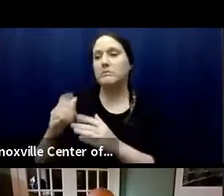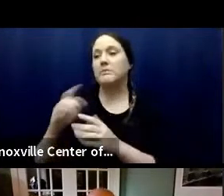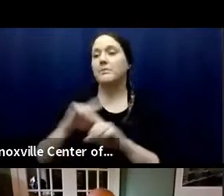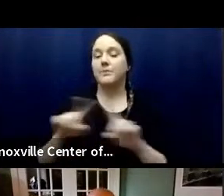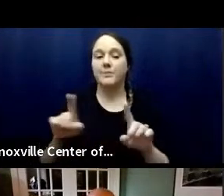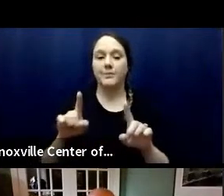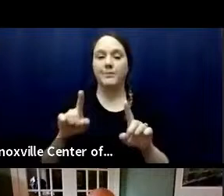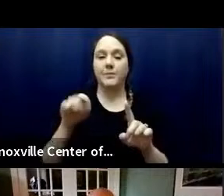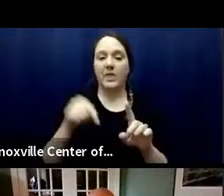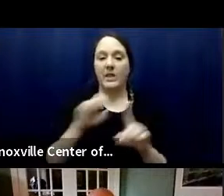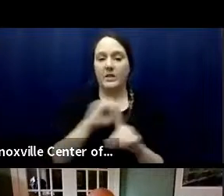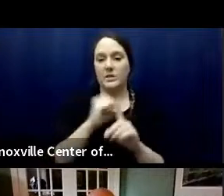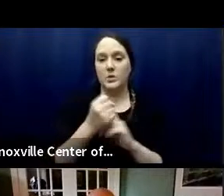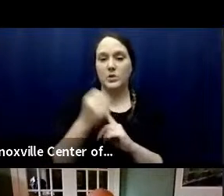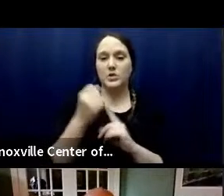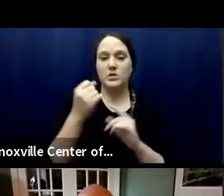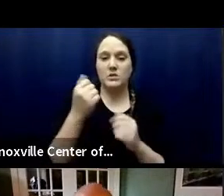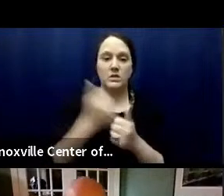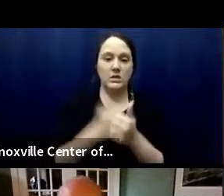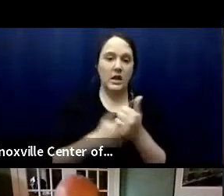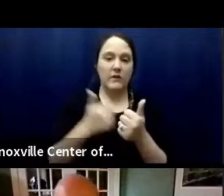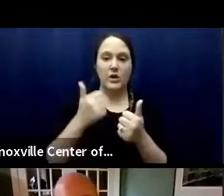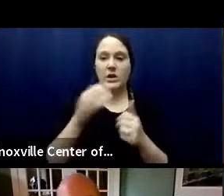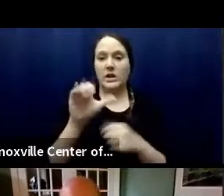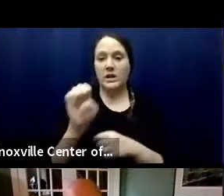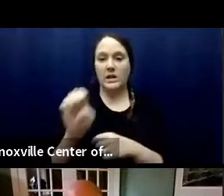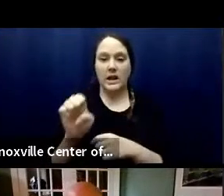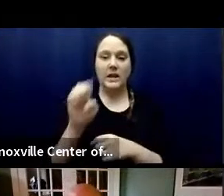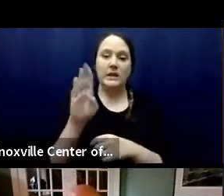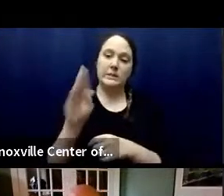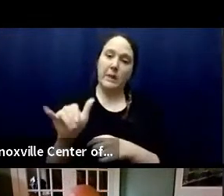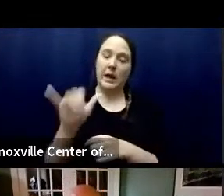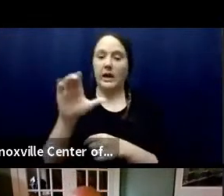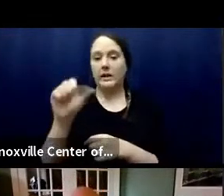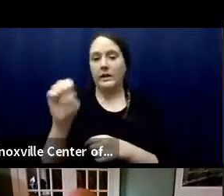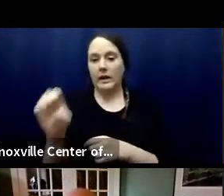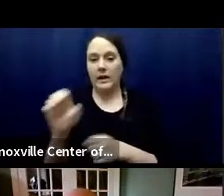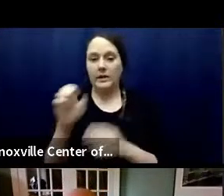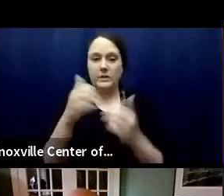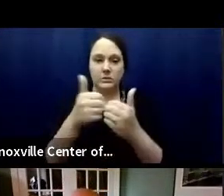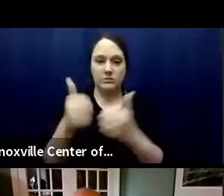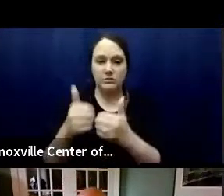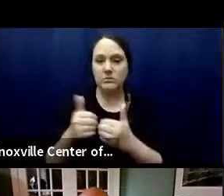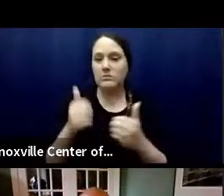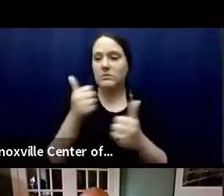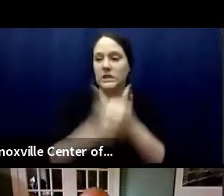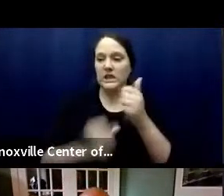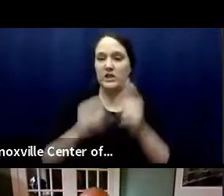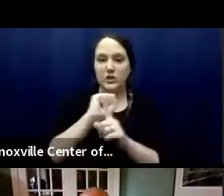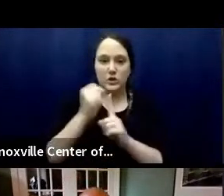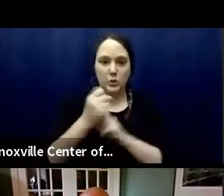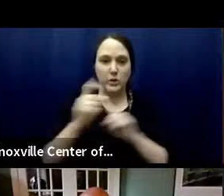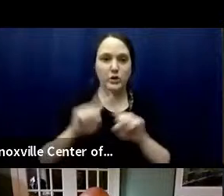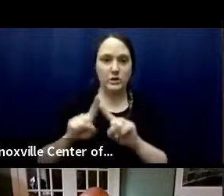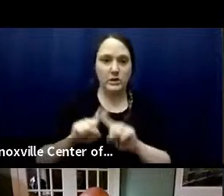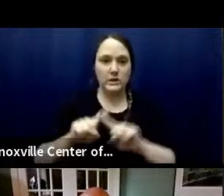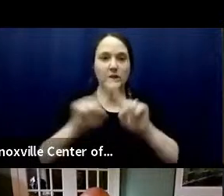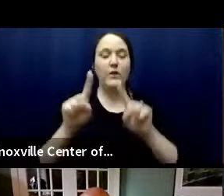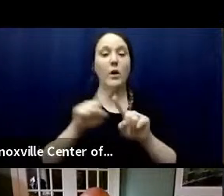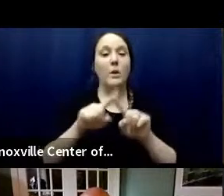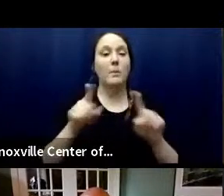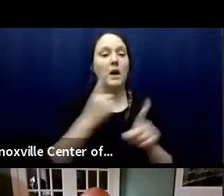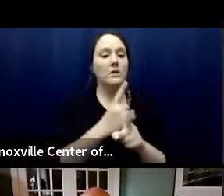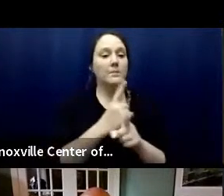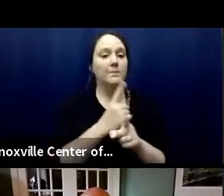this situation, correct? That it is certainly case by case, and I think you are accurate in saying that a